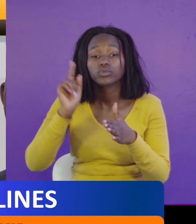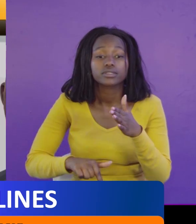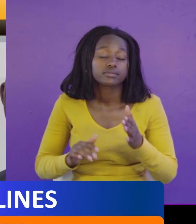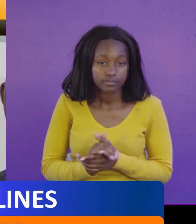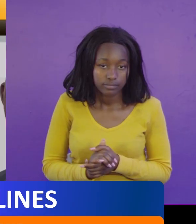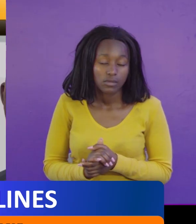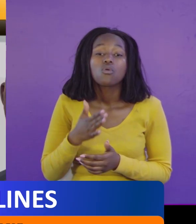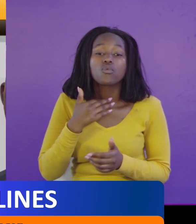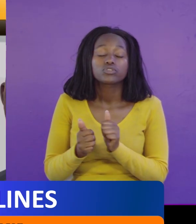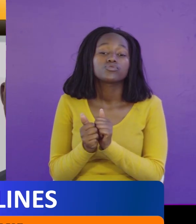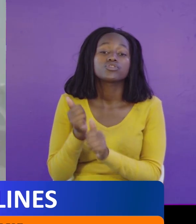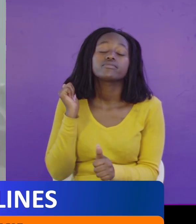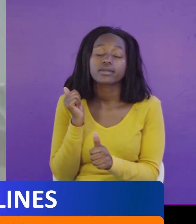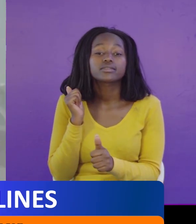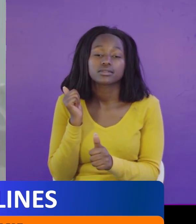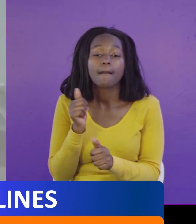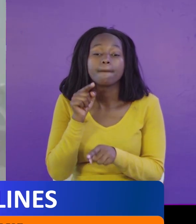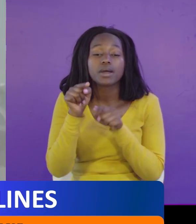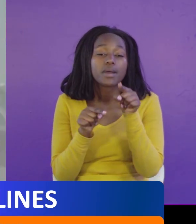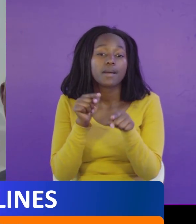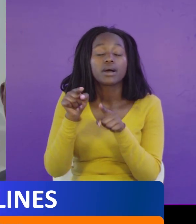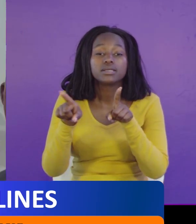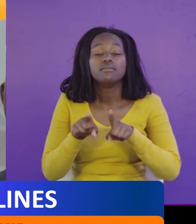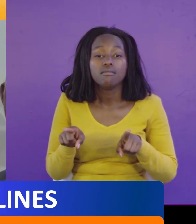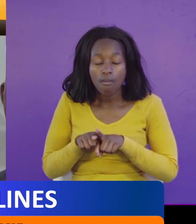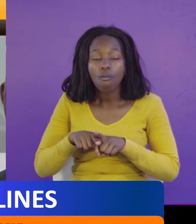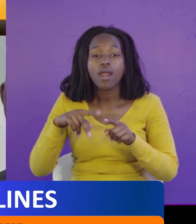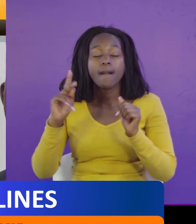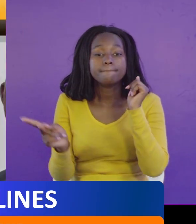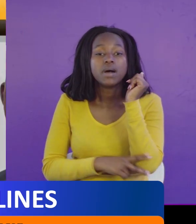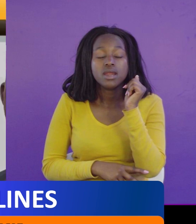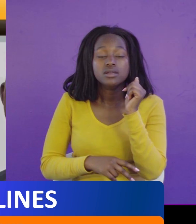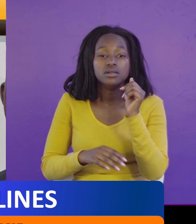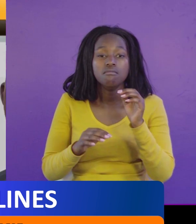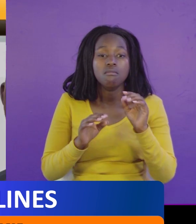reject claims, punishing facilities that raise concerns about SHA.